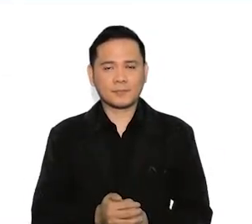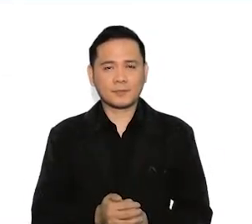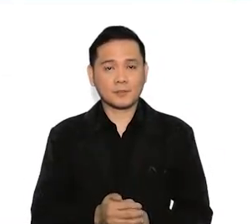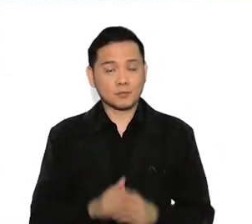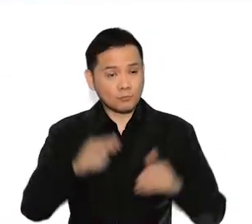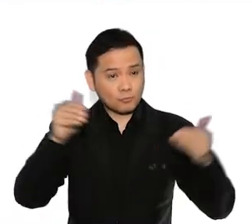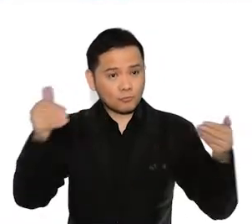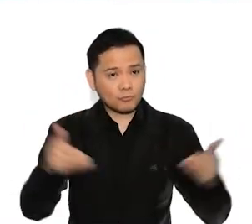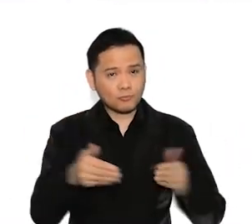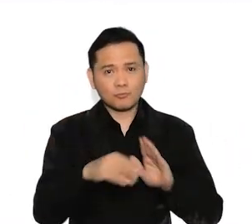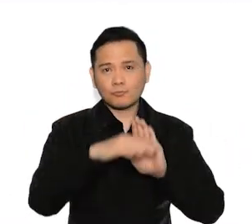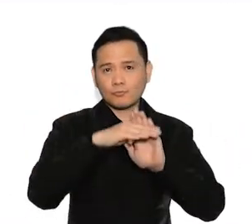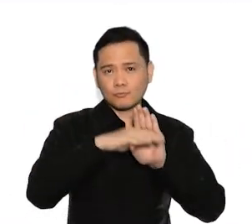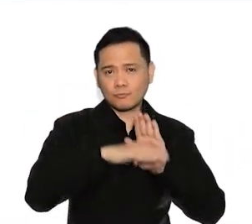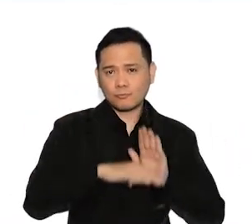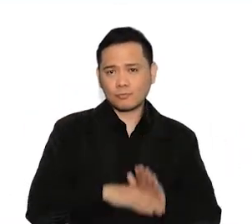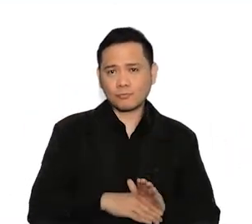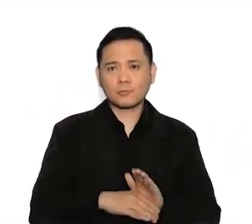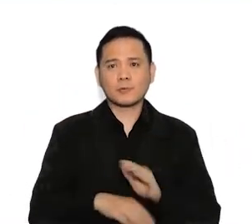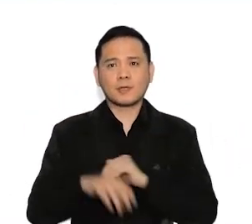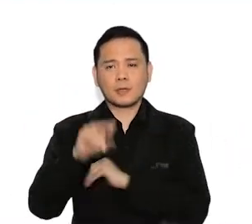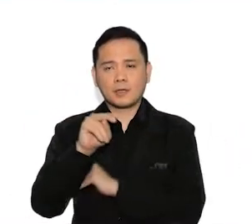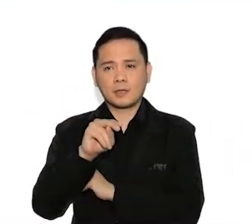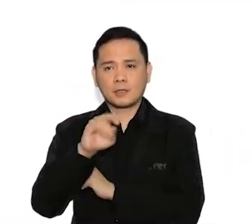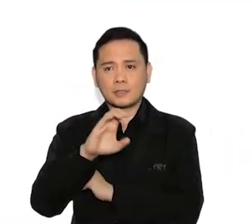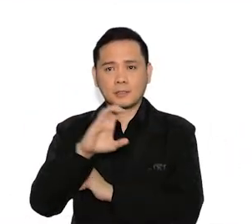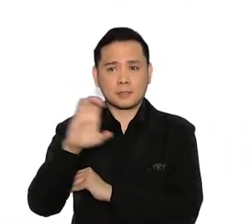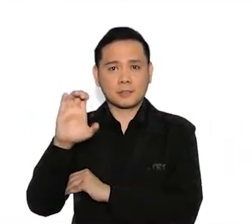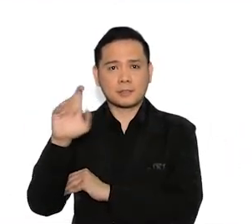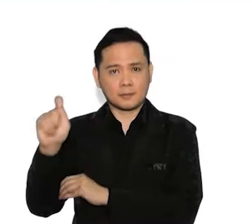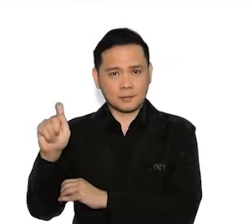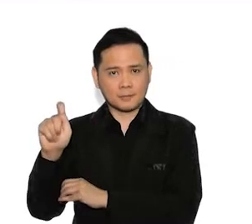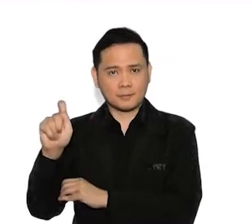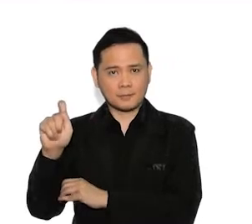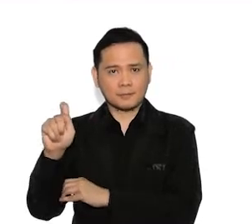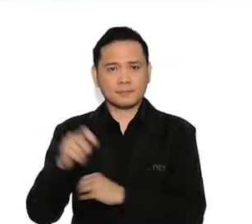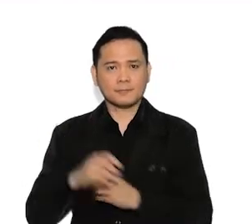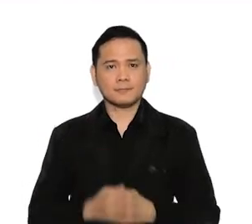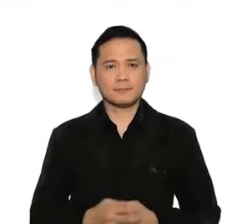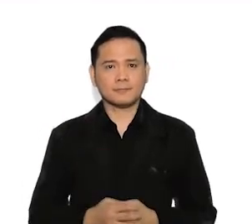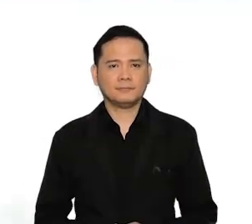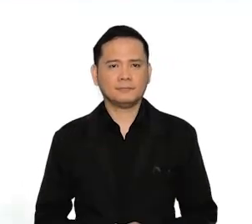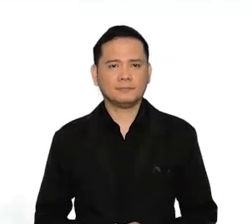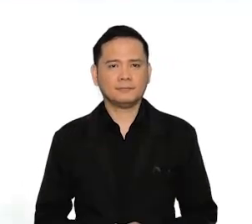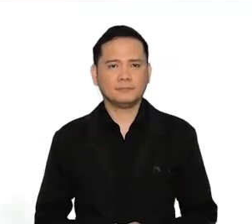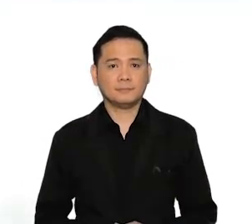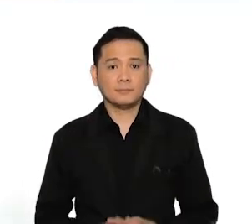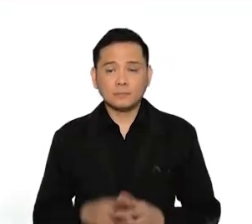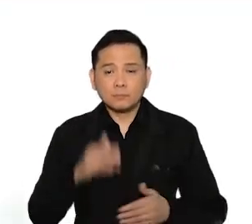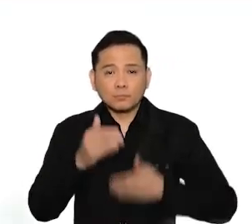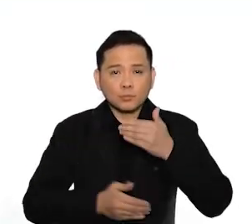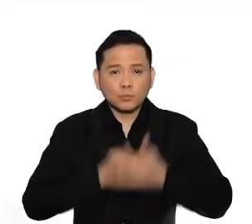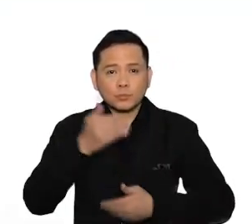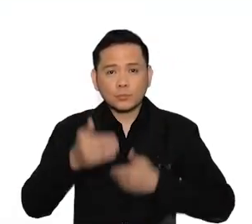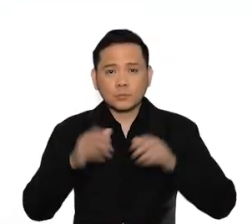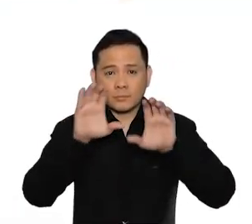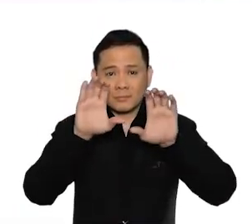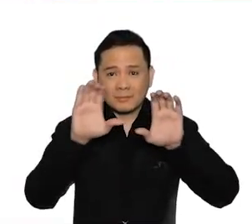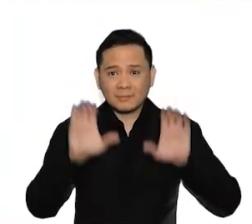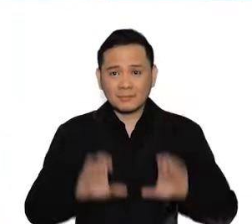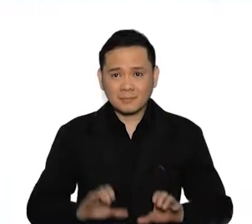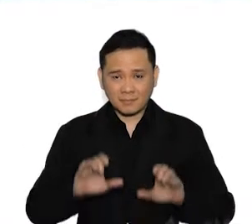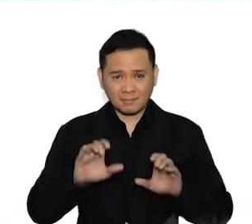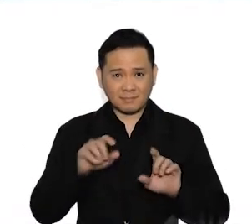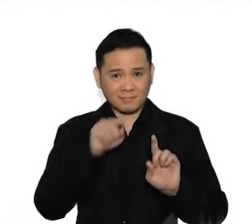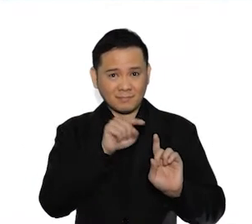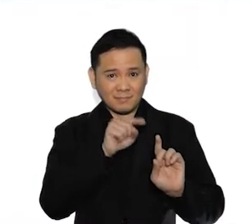a Guide to National Climate Change Expenditure Tagging, or NCCET. The process of climate